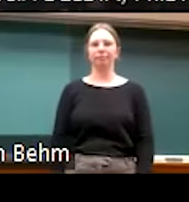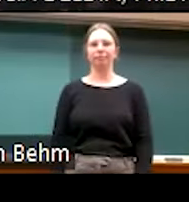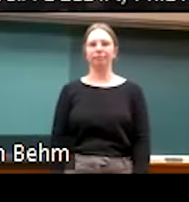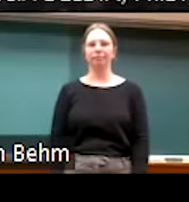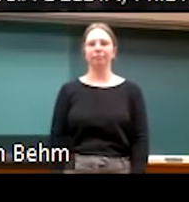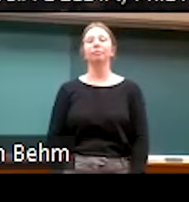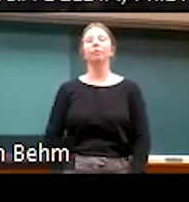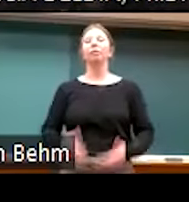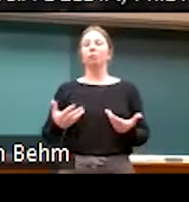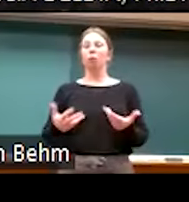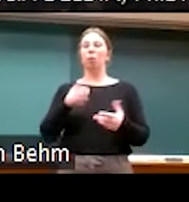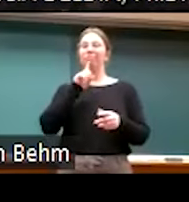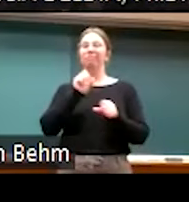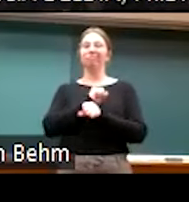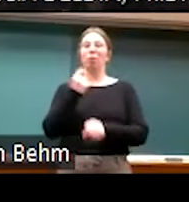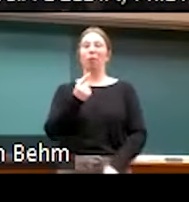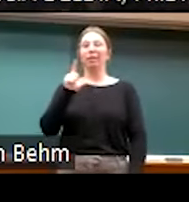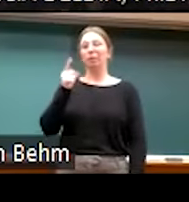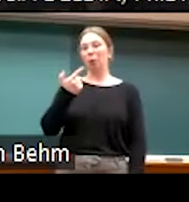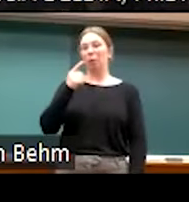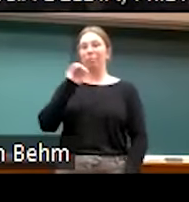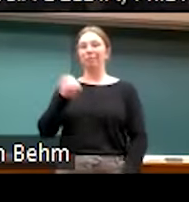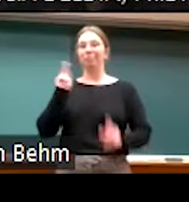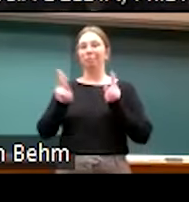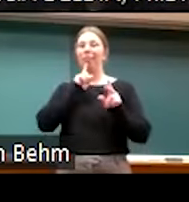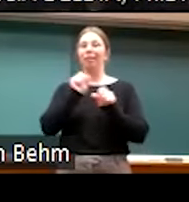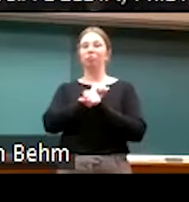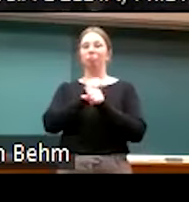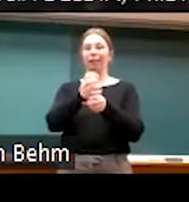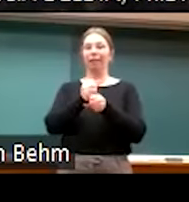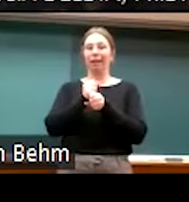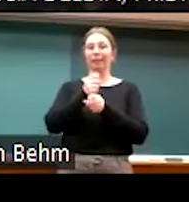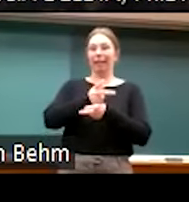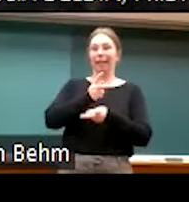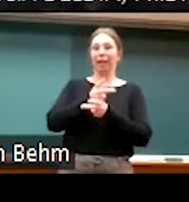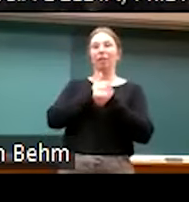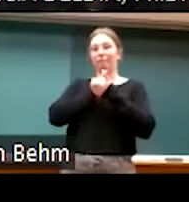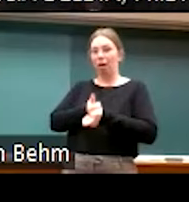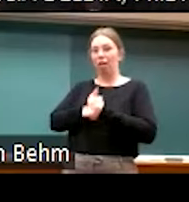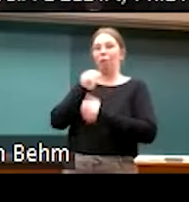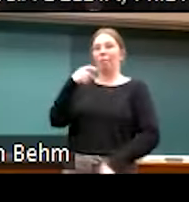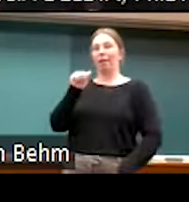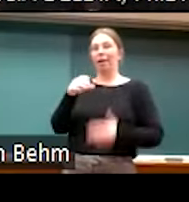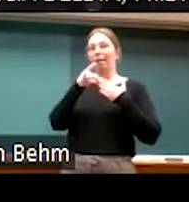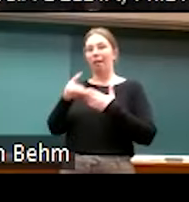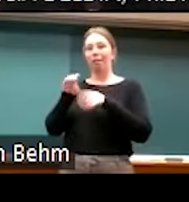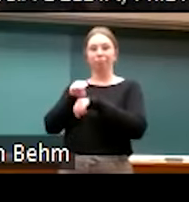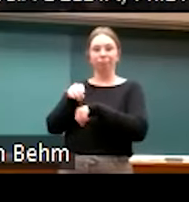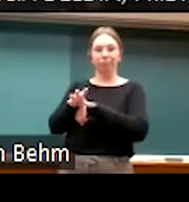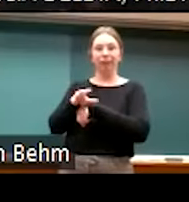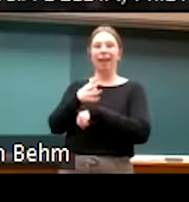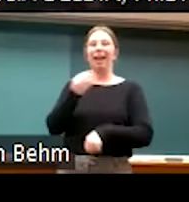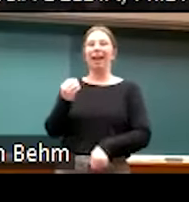that only 21% of people are receiving care consistent with APA guidelines and only 45% or so are getting care in the first